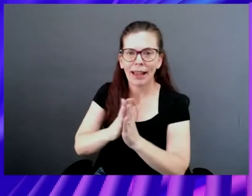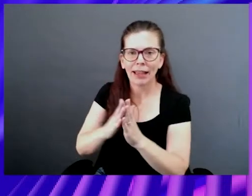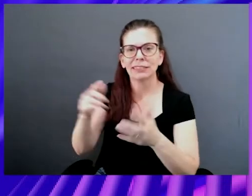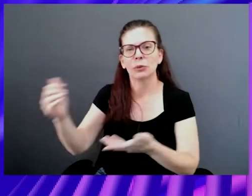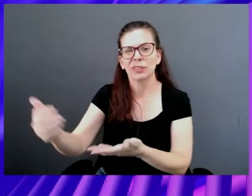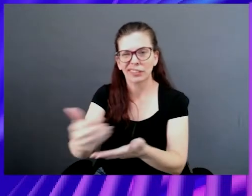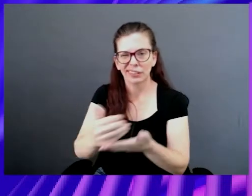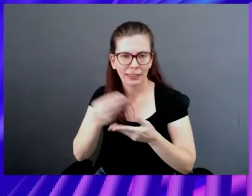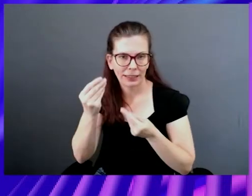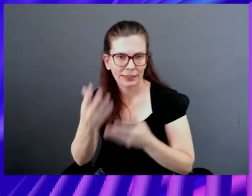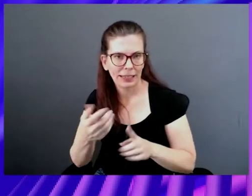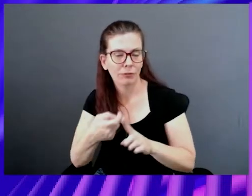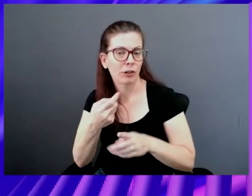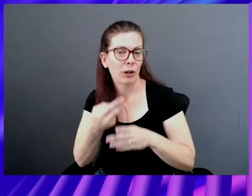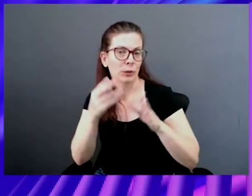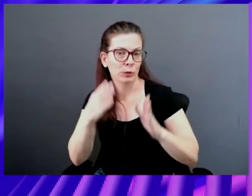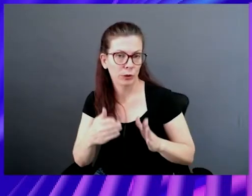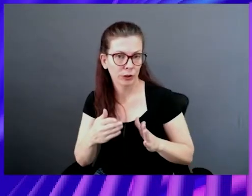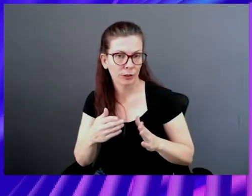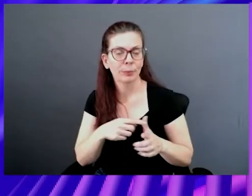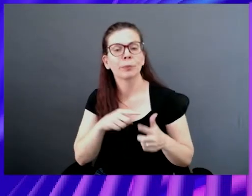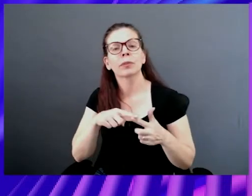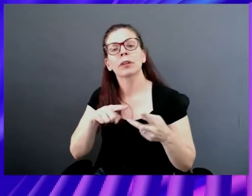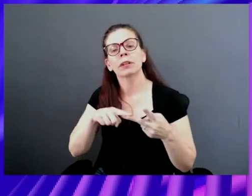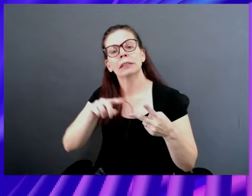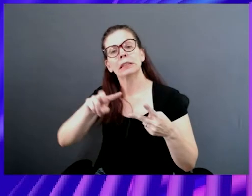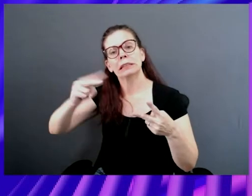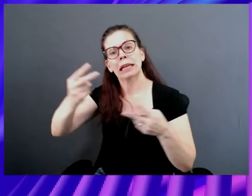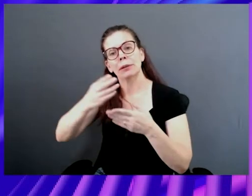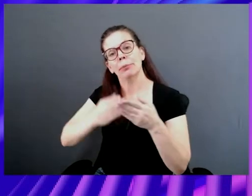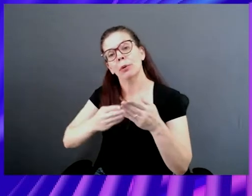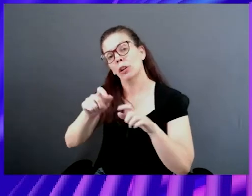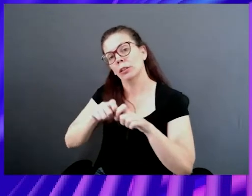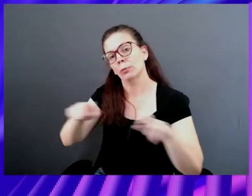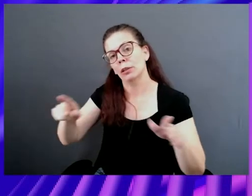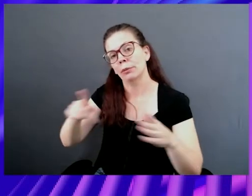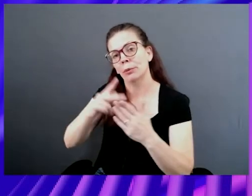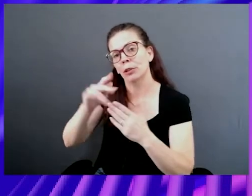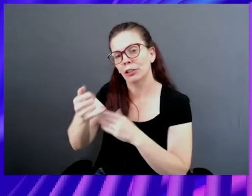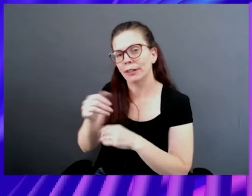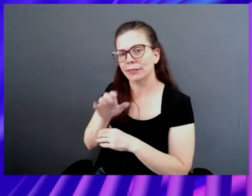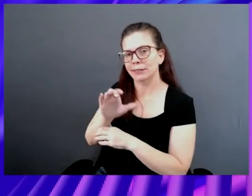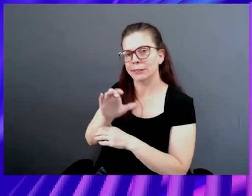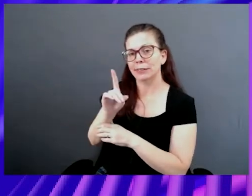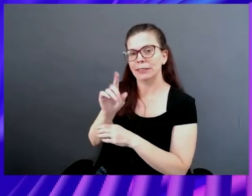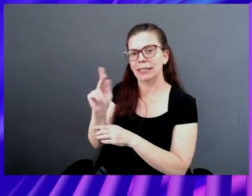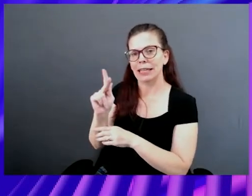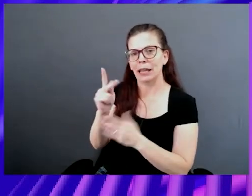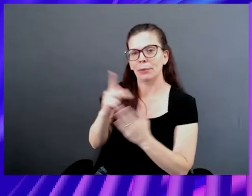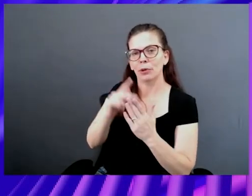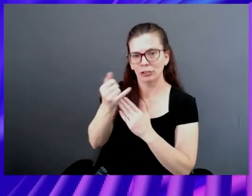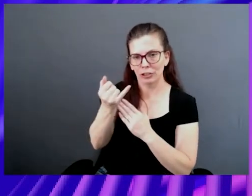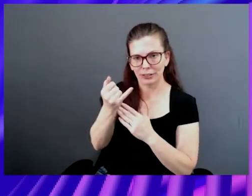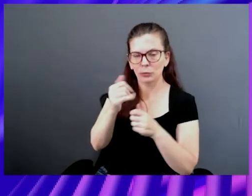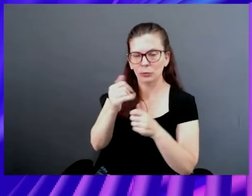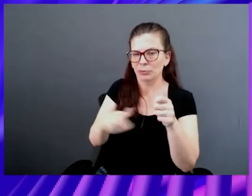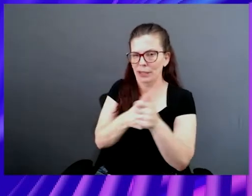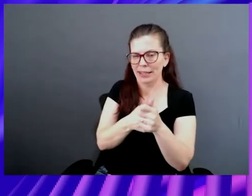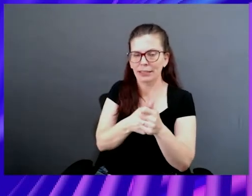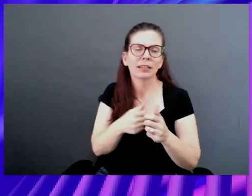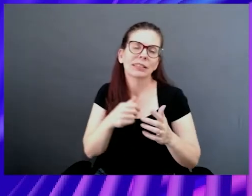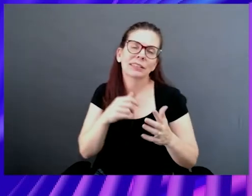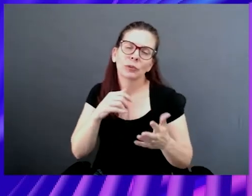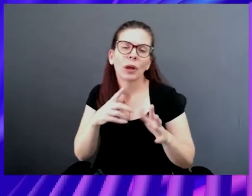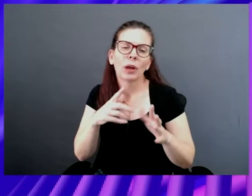user. So the second part of a deployment project is the CDK project under the covers. Well, it's not under the covers, actually. It's part of the